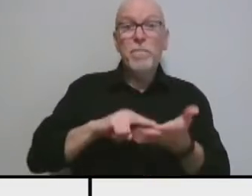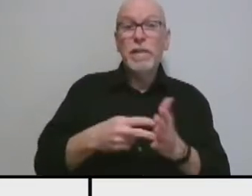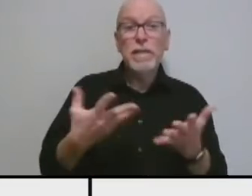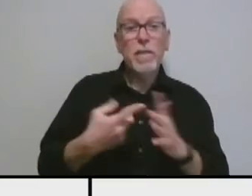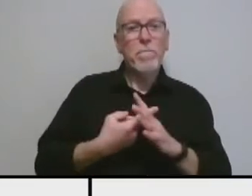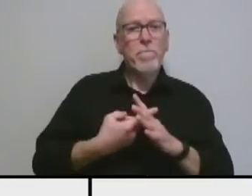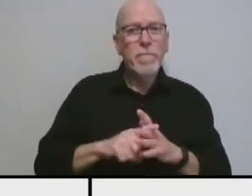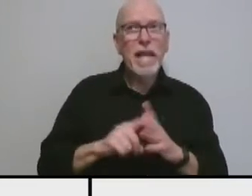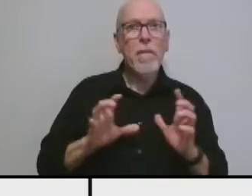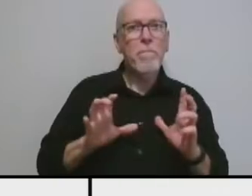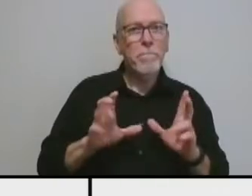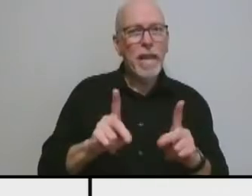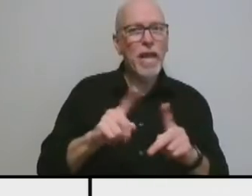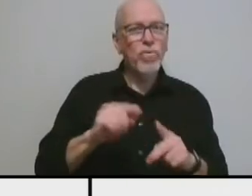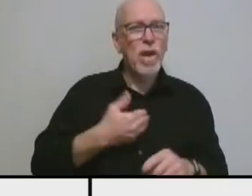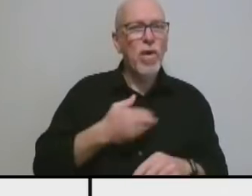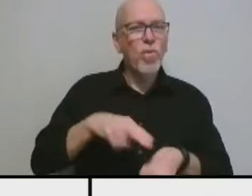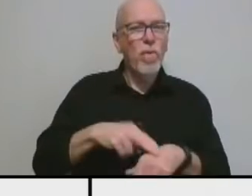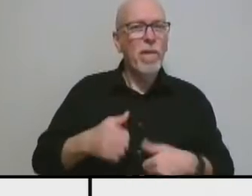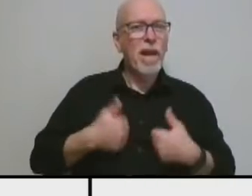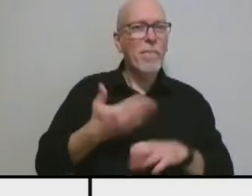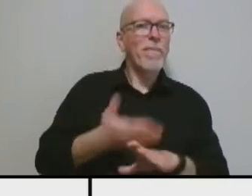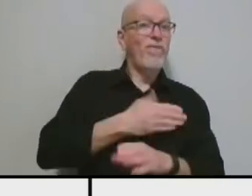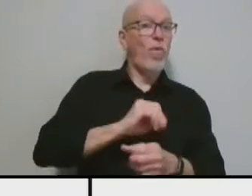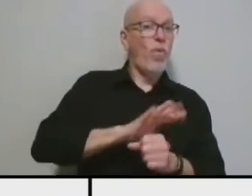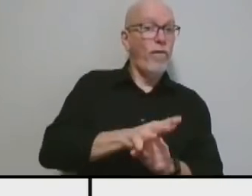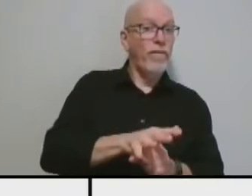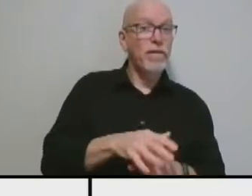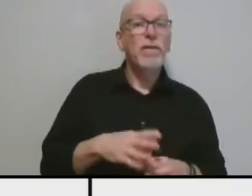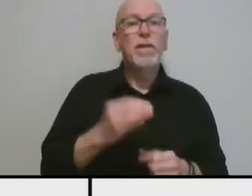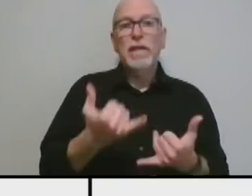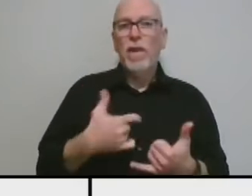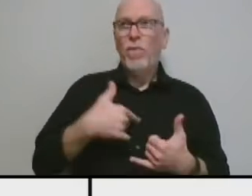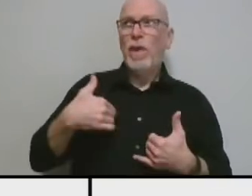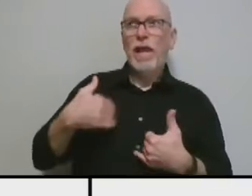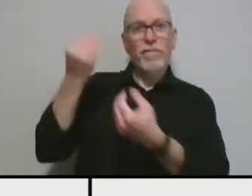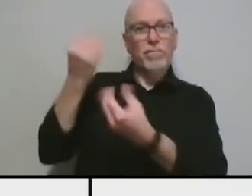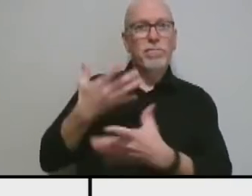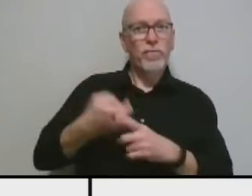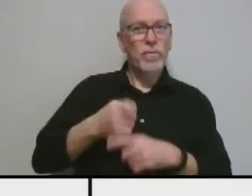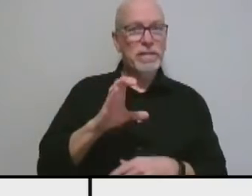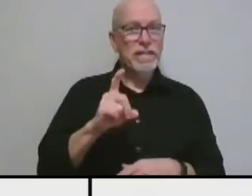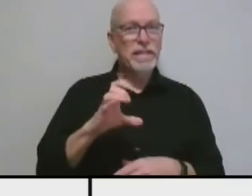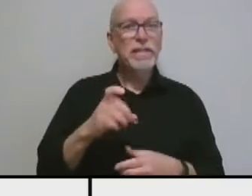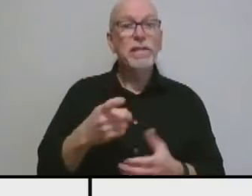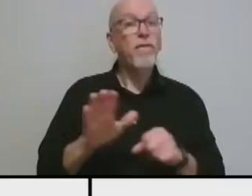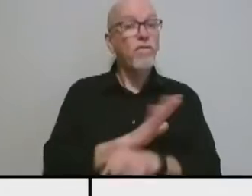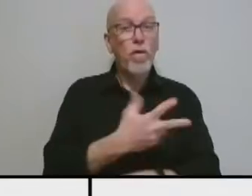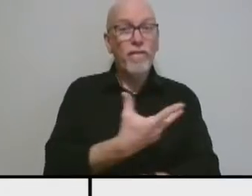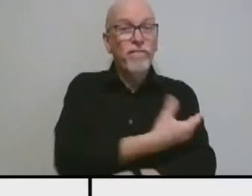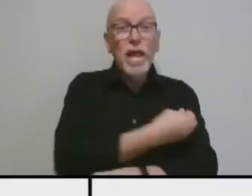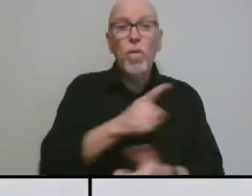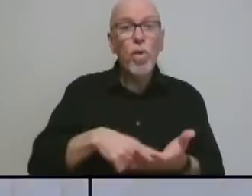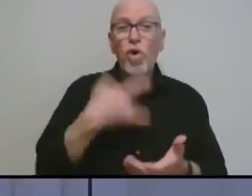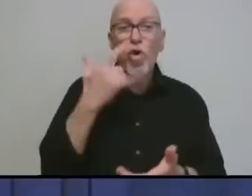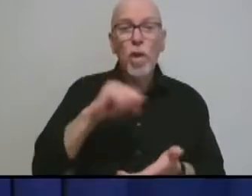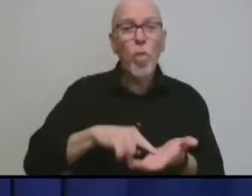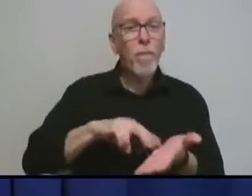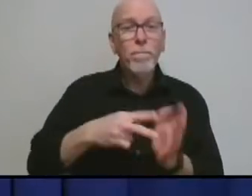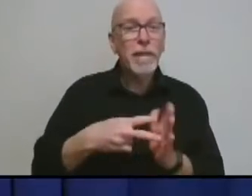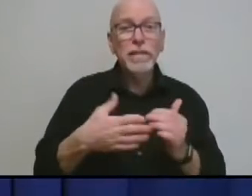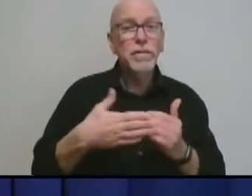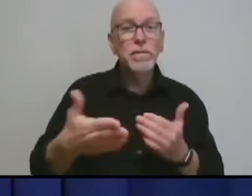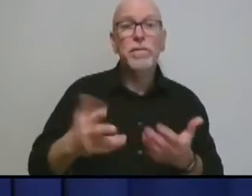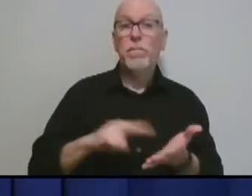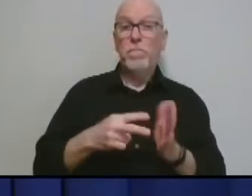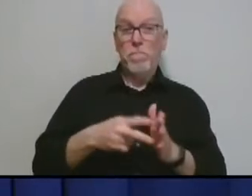to the life we knew before COVID, and we now have official guidance from the CDC on what being fully vaccinated means. A person